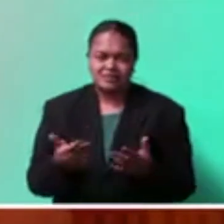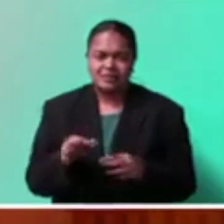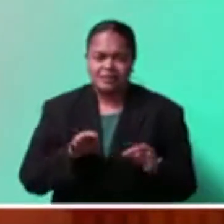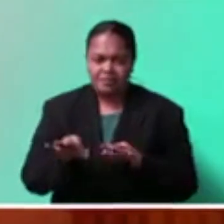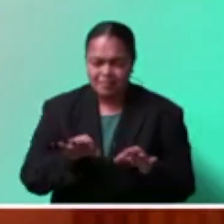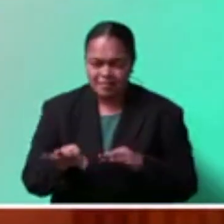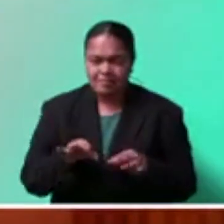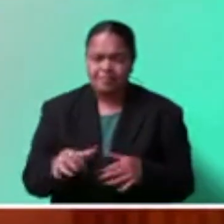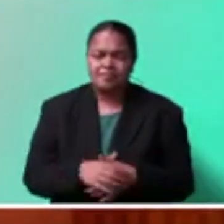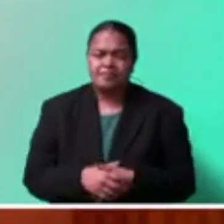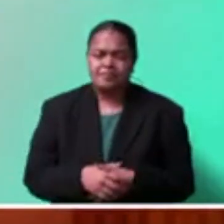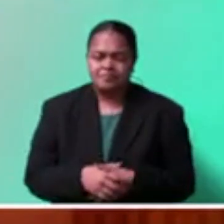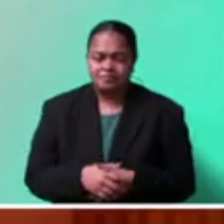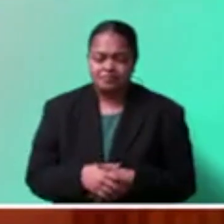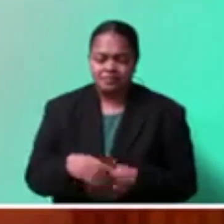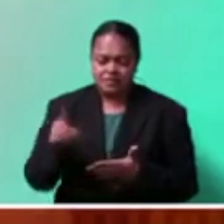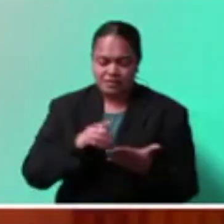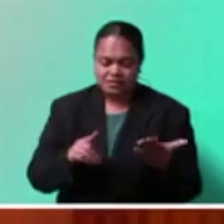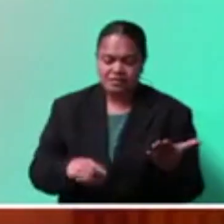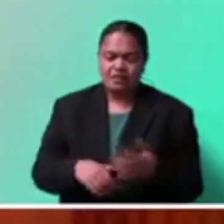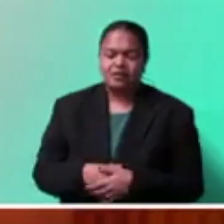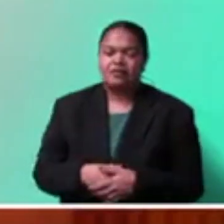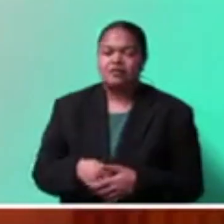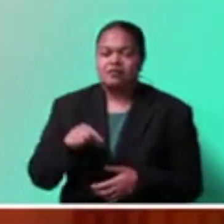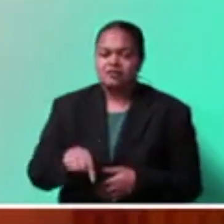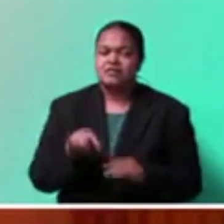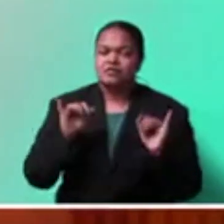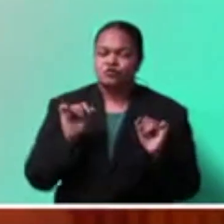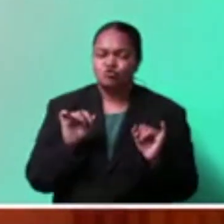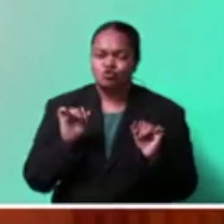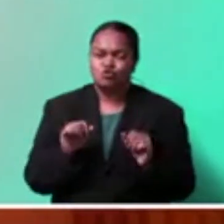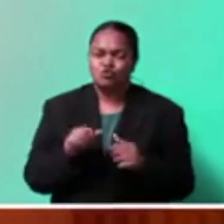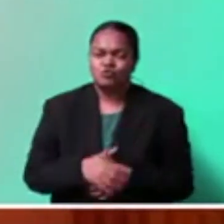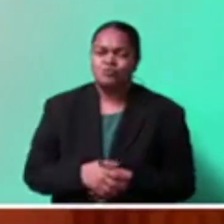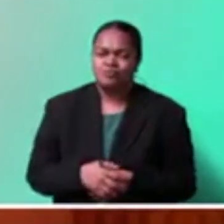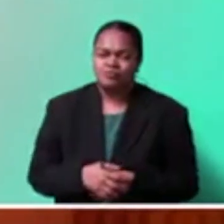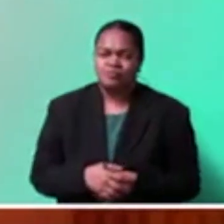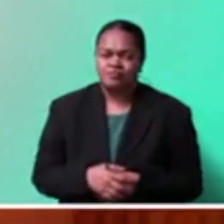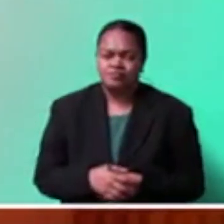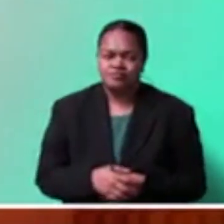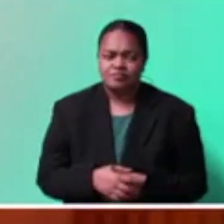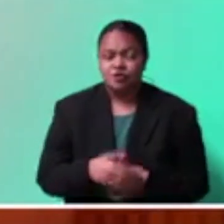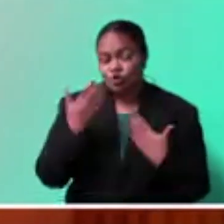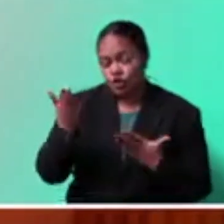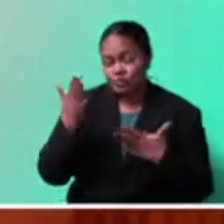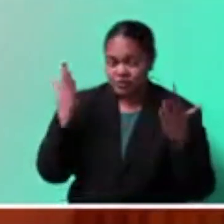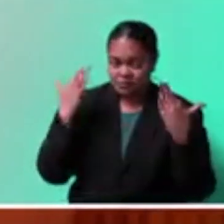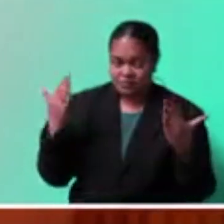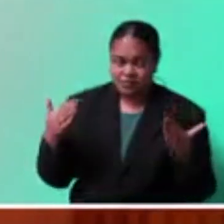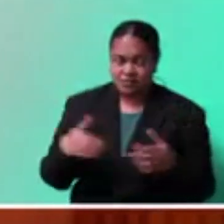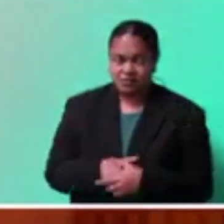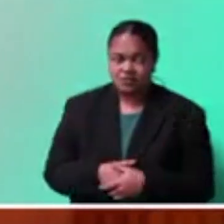relocation. These are designed to explain these complex issues in a simple way. Honorable Speaker, in terms of